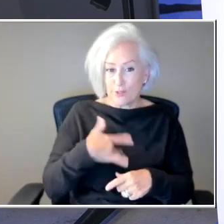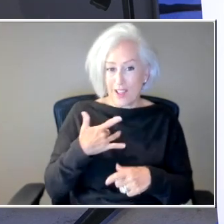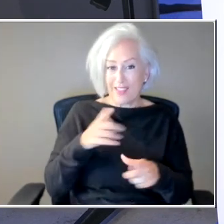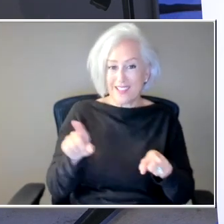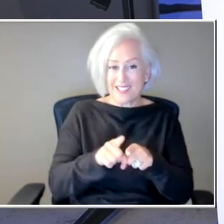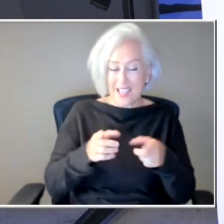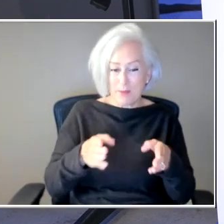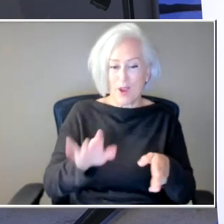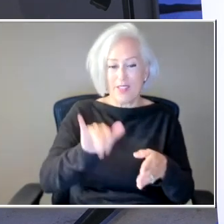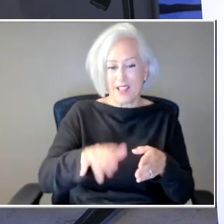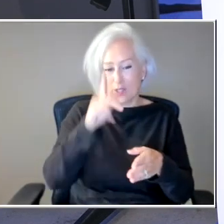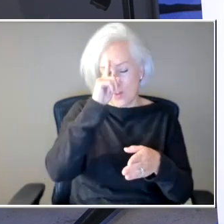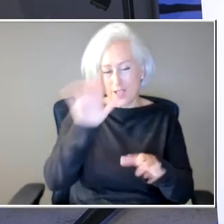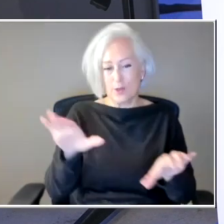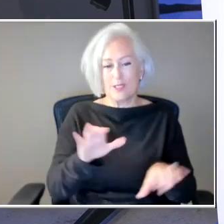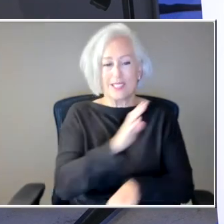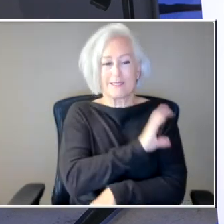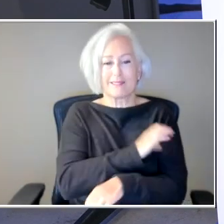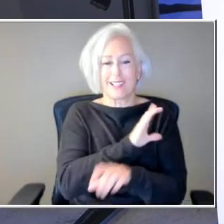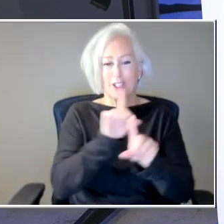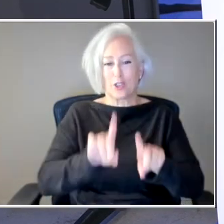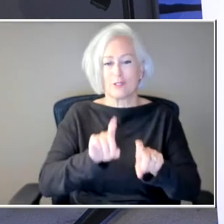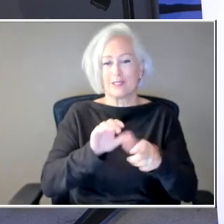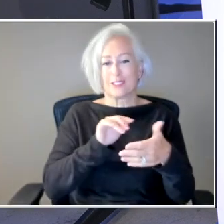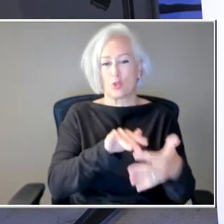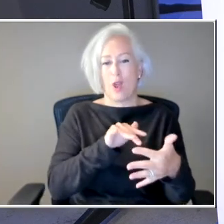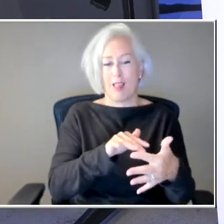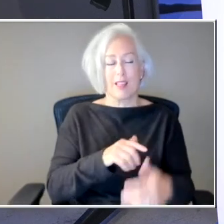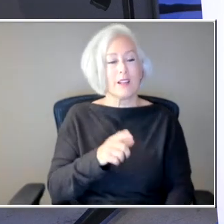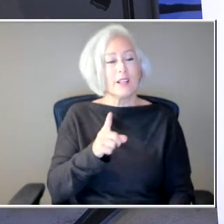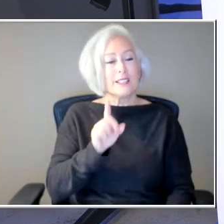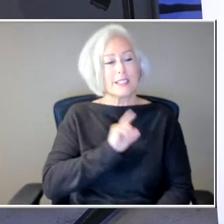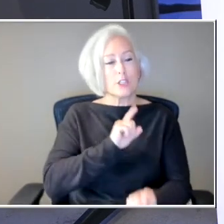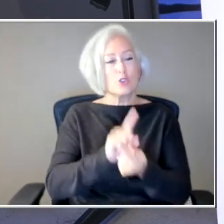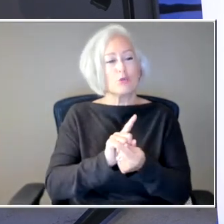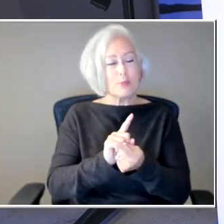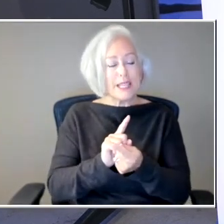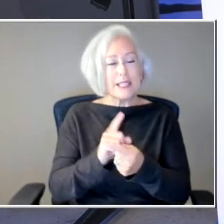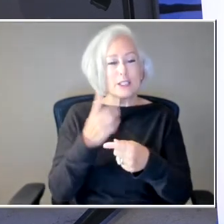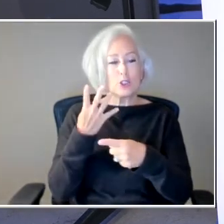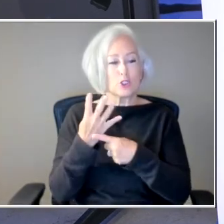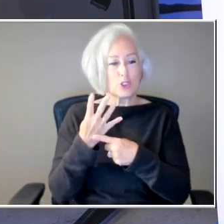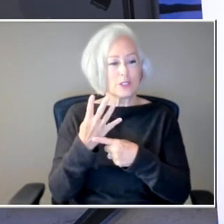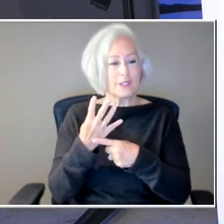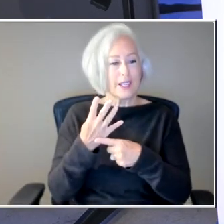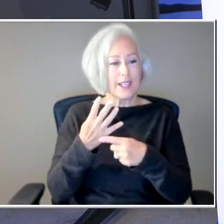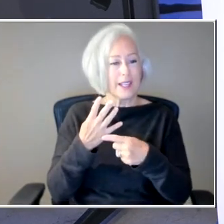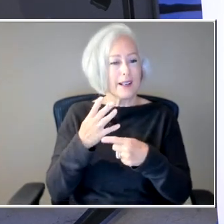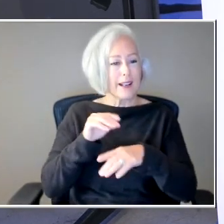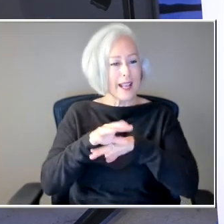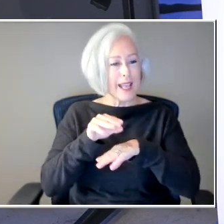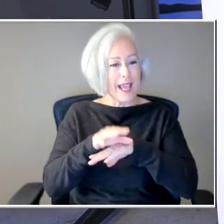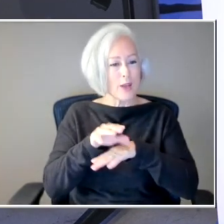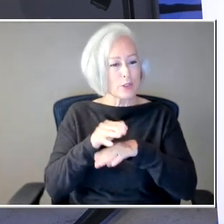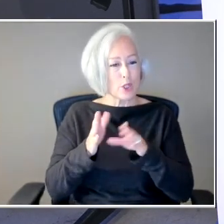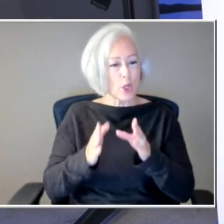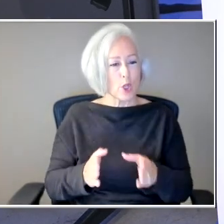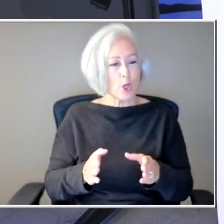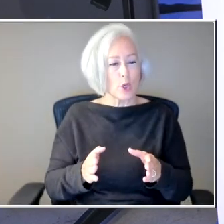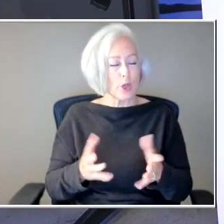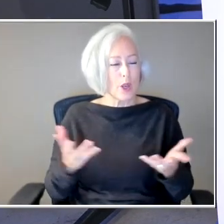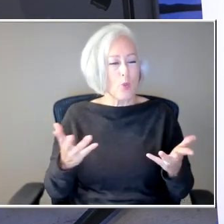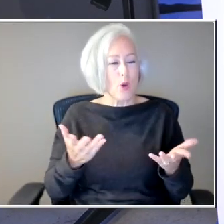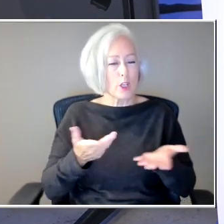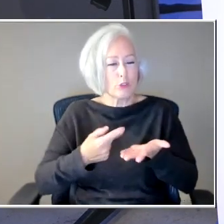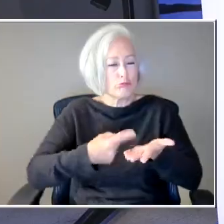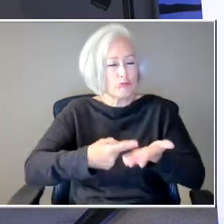we'll get to in a moment. Have you met with a genetic counselor? What is that like, and what kind of conversations do you have?